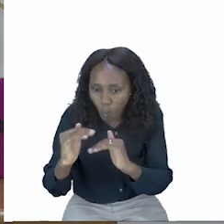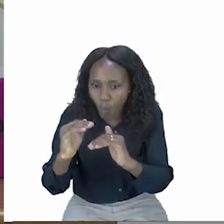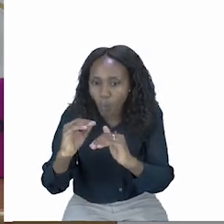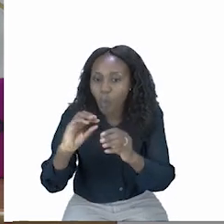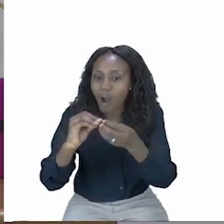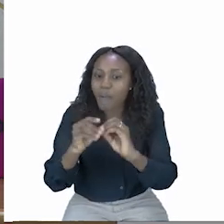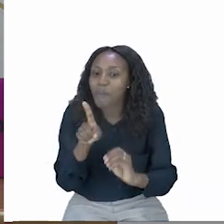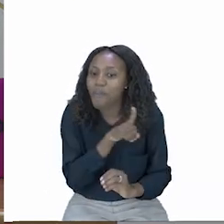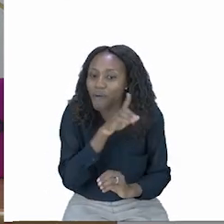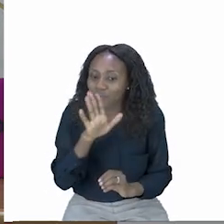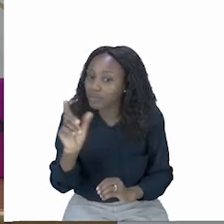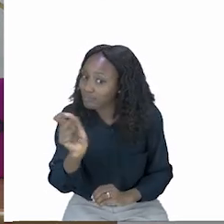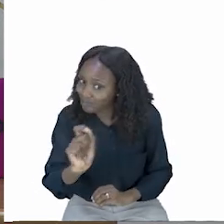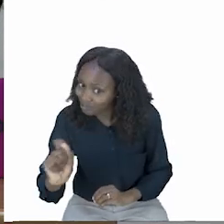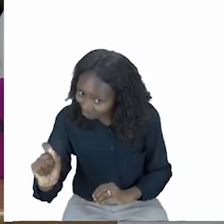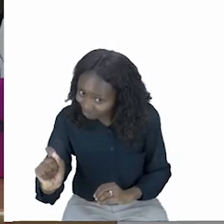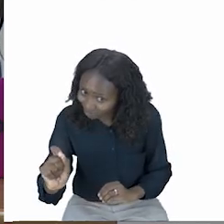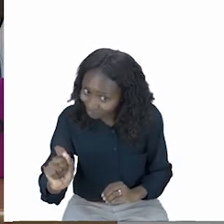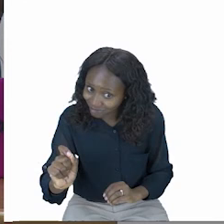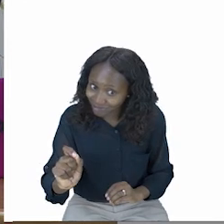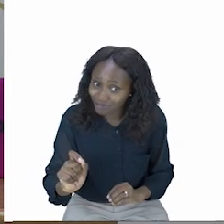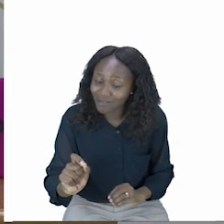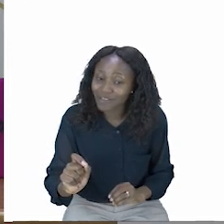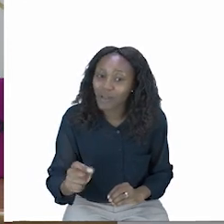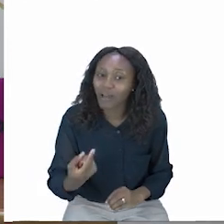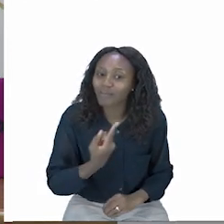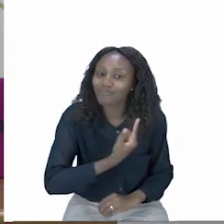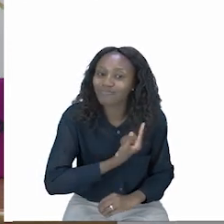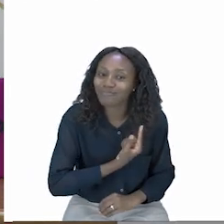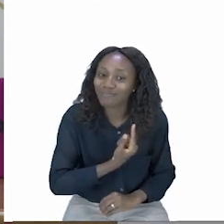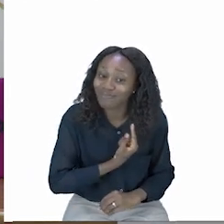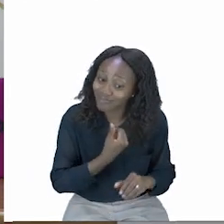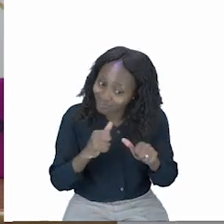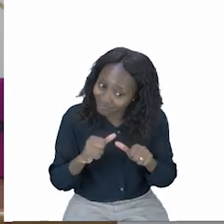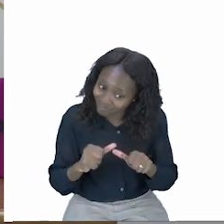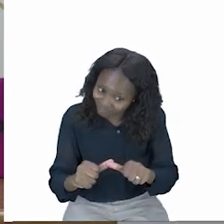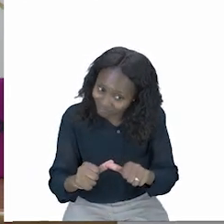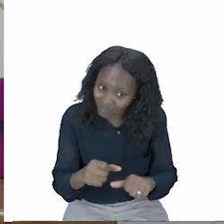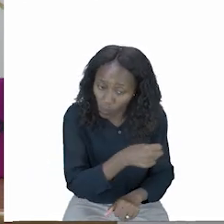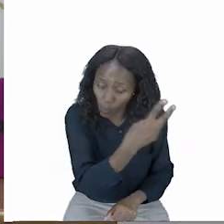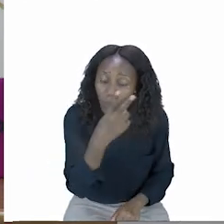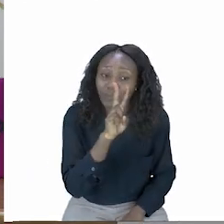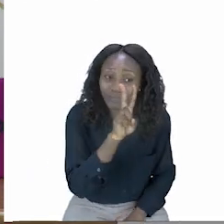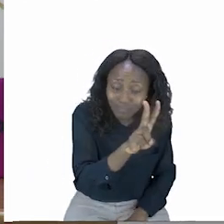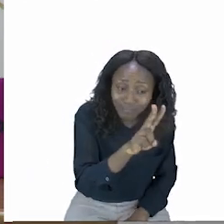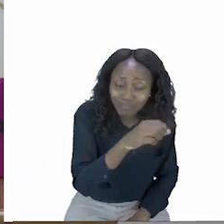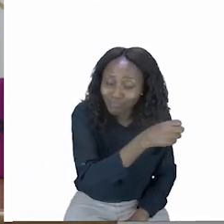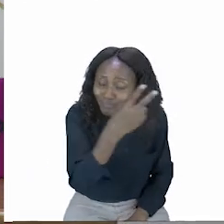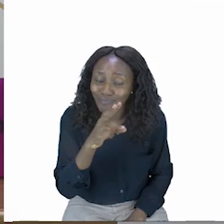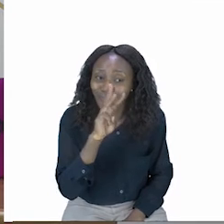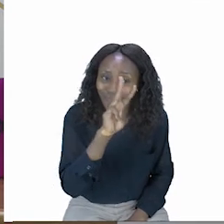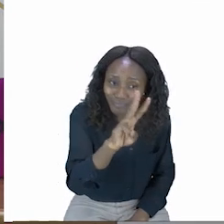first 3 for all of these numbers, counting in 2s, counting in 3s, counting in